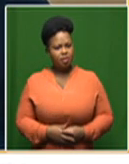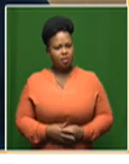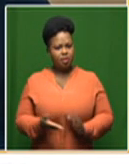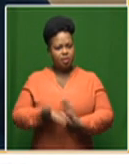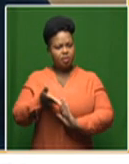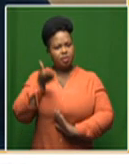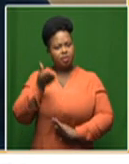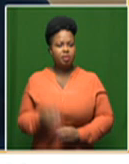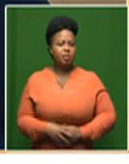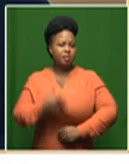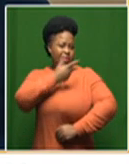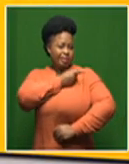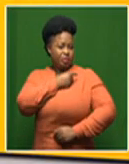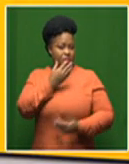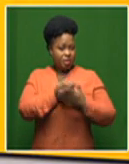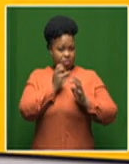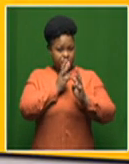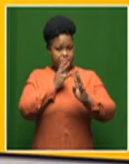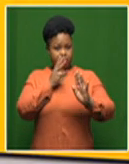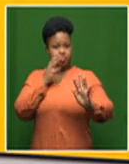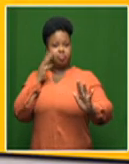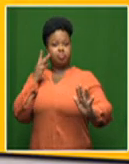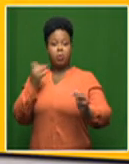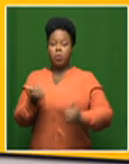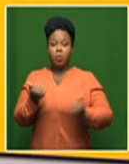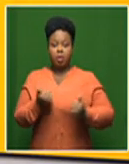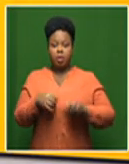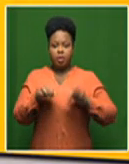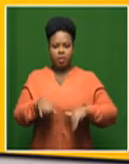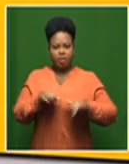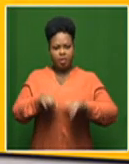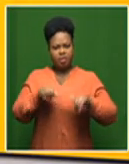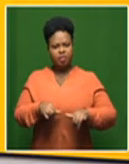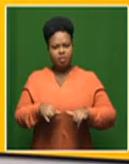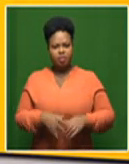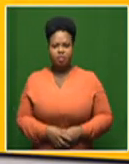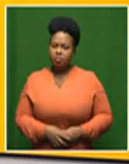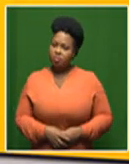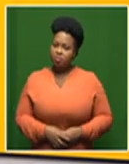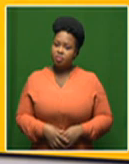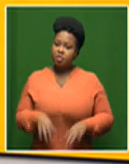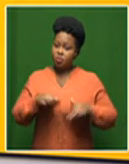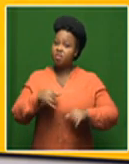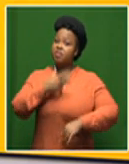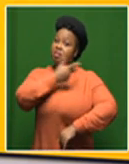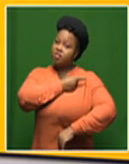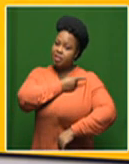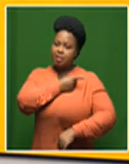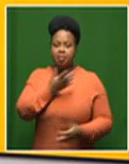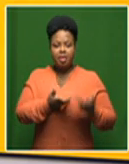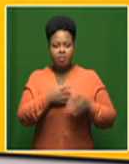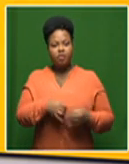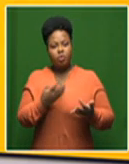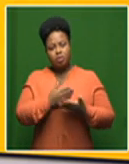that vaccine rollout. We can see the queues of people that are already standing there, obviously not waiting for the vaccine, but just waiting for some